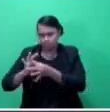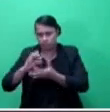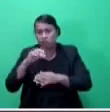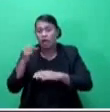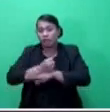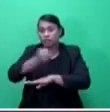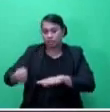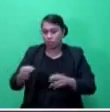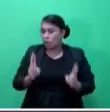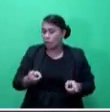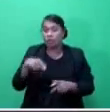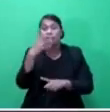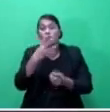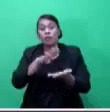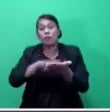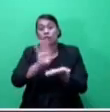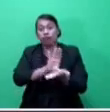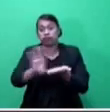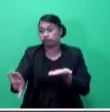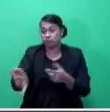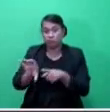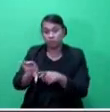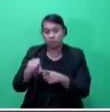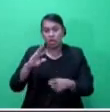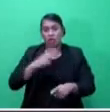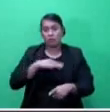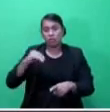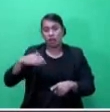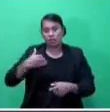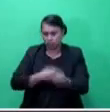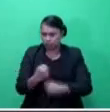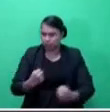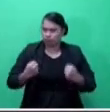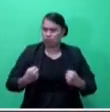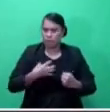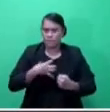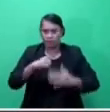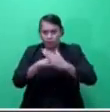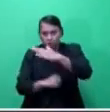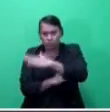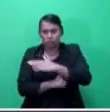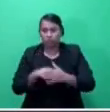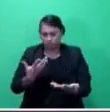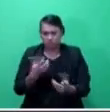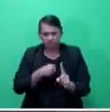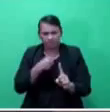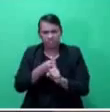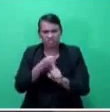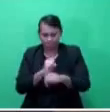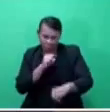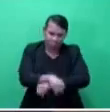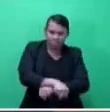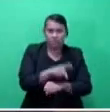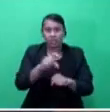putting $40 million in the health system. This will make it stronger against COVID-19 and future diseases. Mr. Speaker, sir, unfortunately,